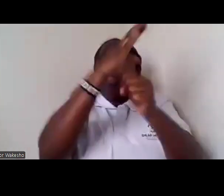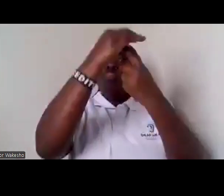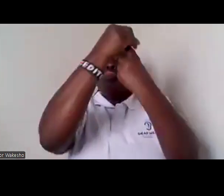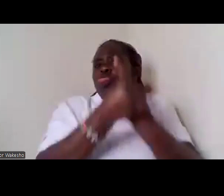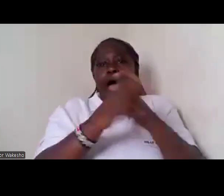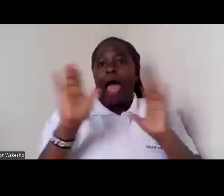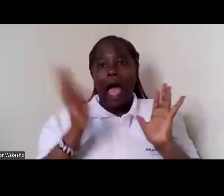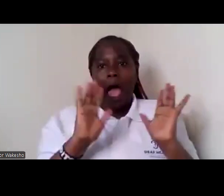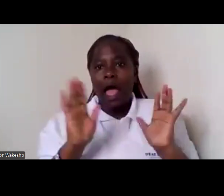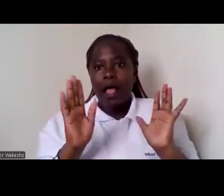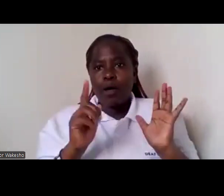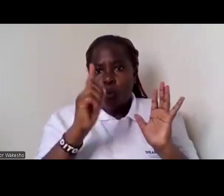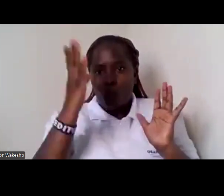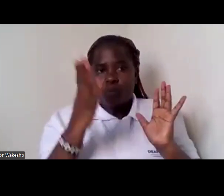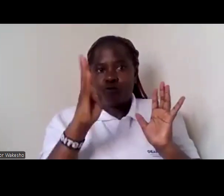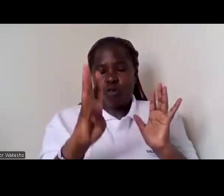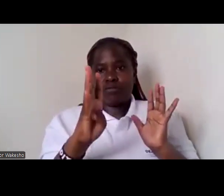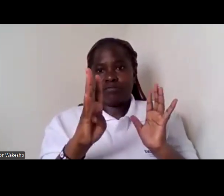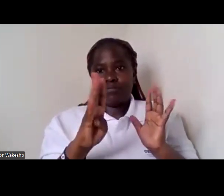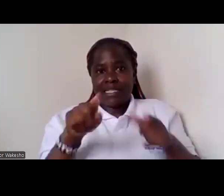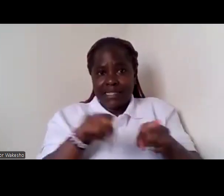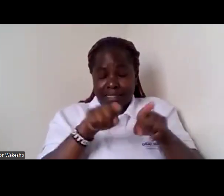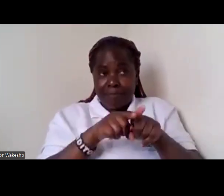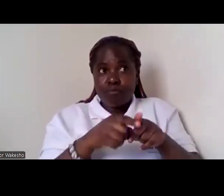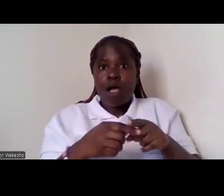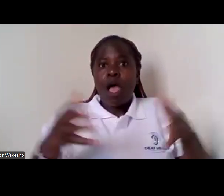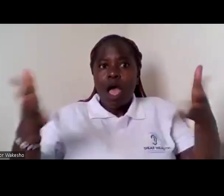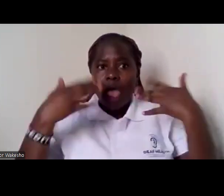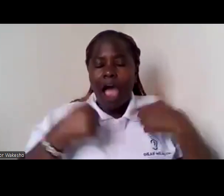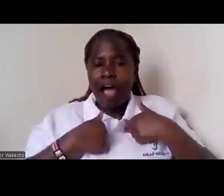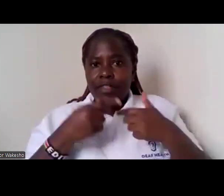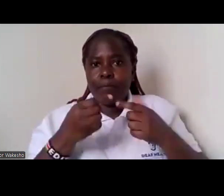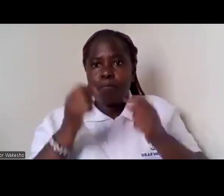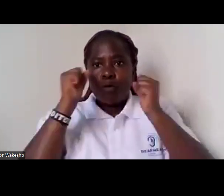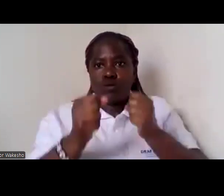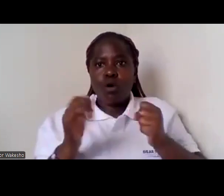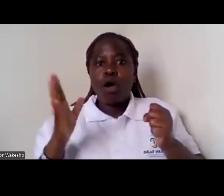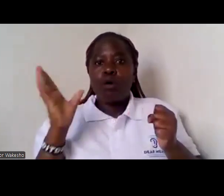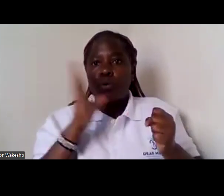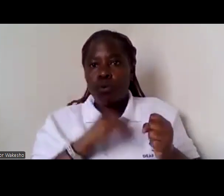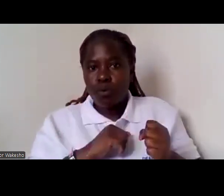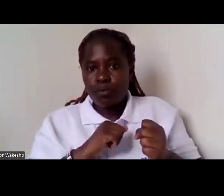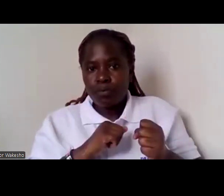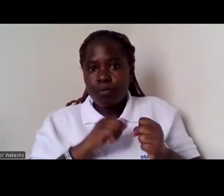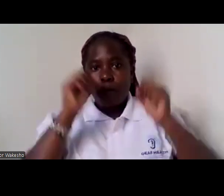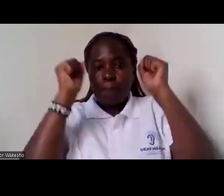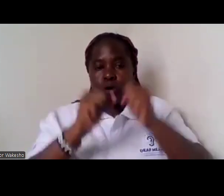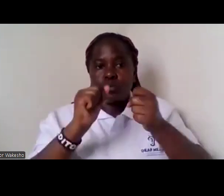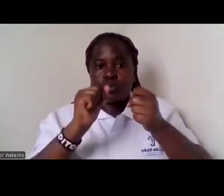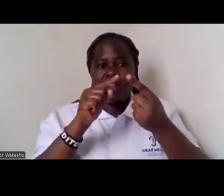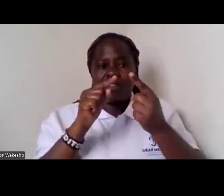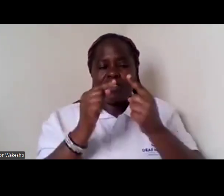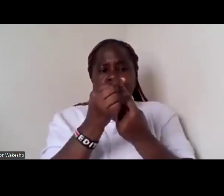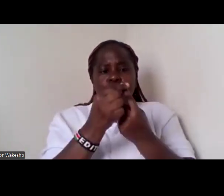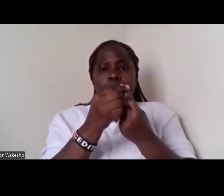Number 4, squeeze the air out of the top of the top of the condom to form an empty nipple